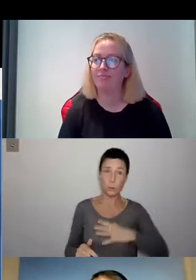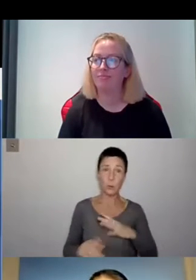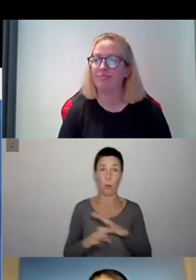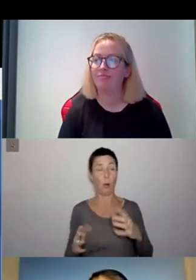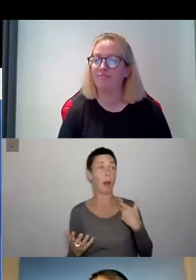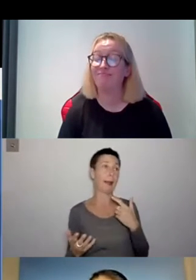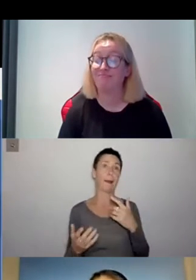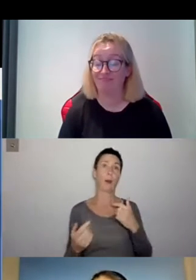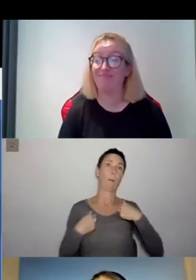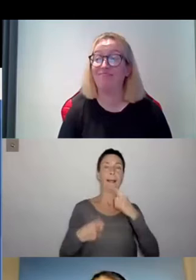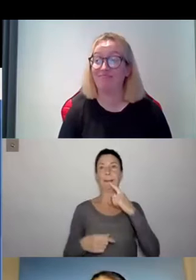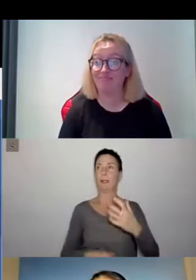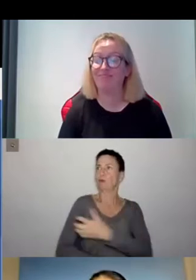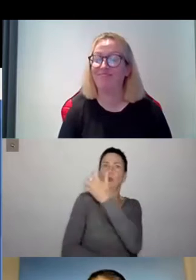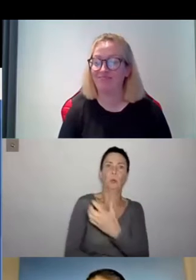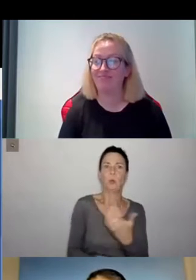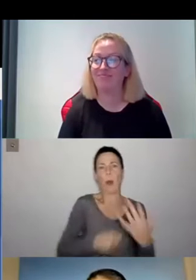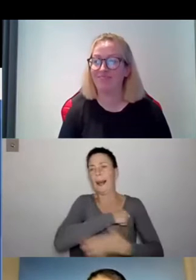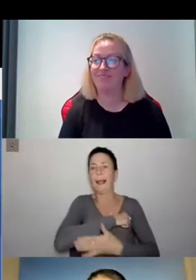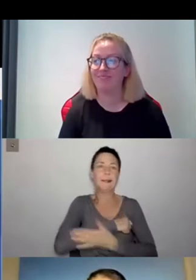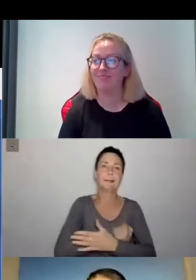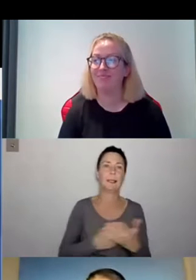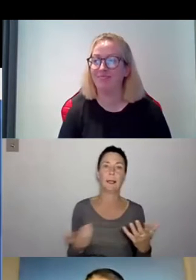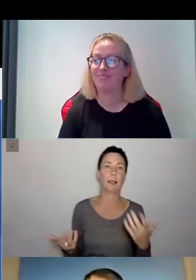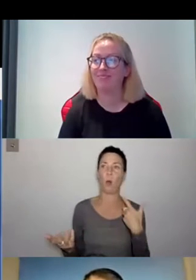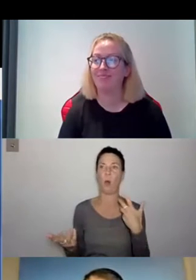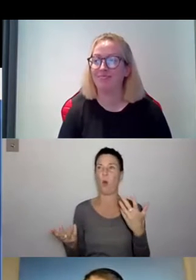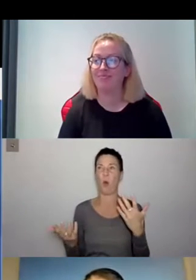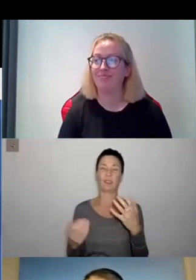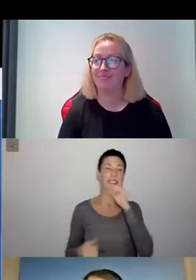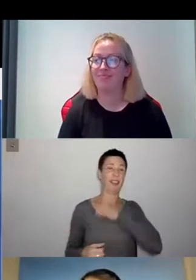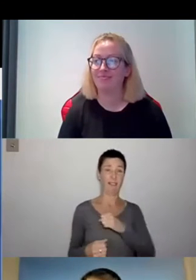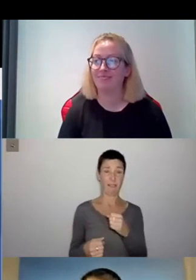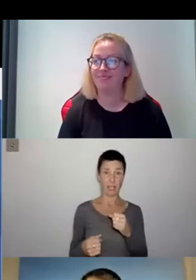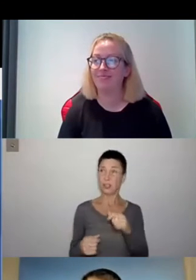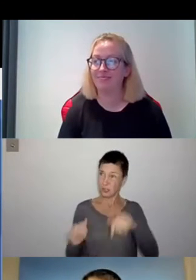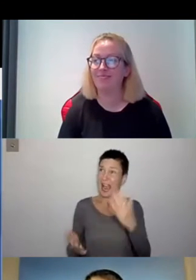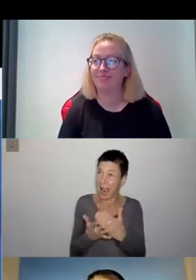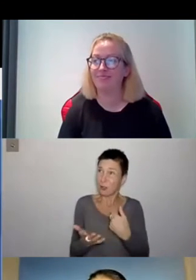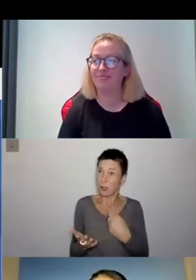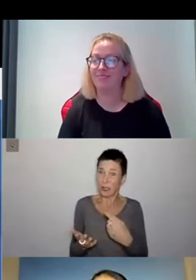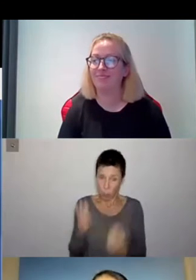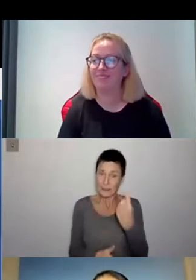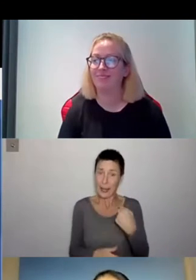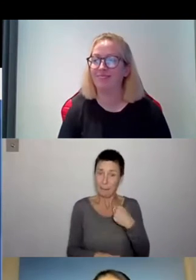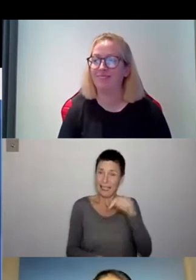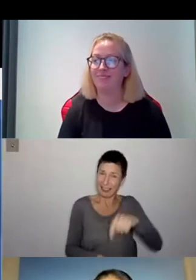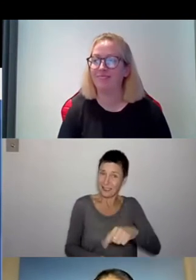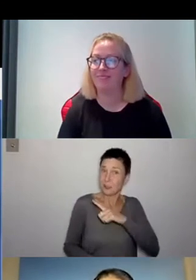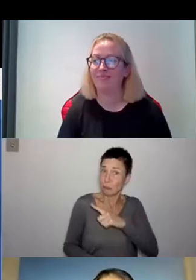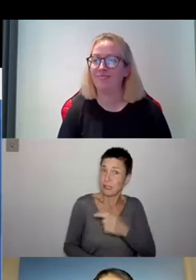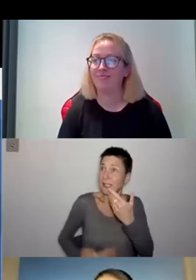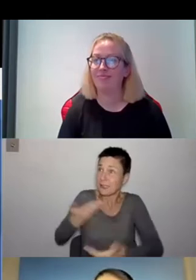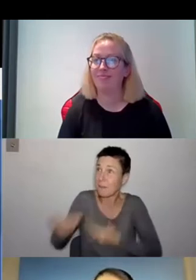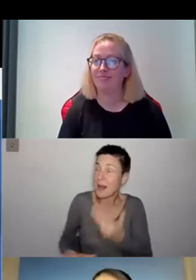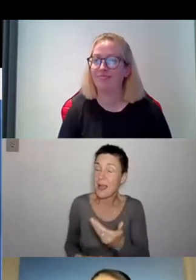rude or lazy or just selfish. It's actually, there's a reason for this. And she said that she found that such